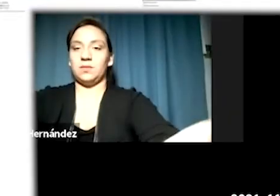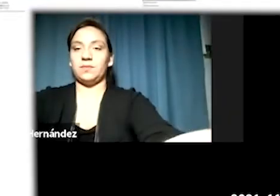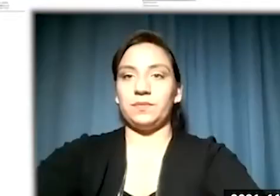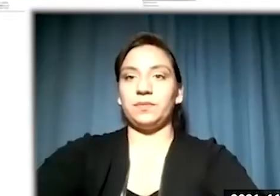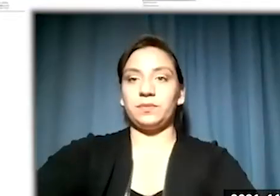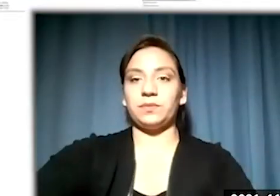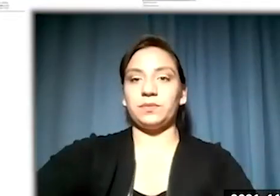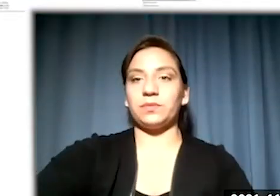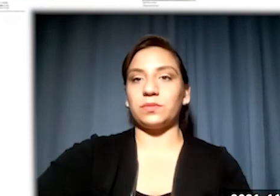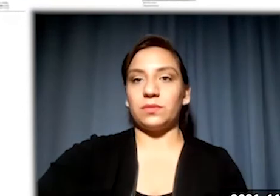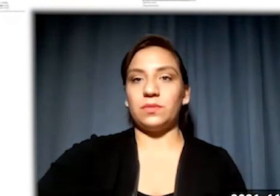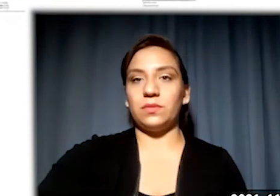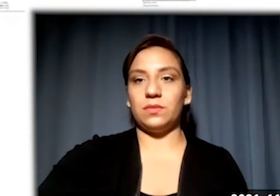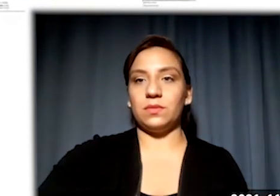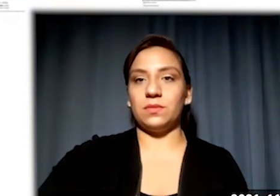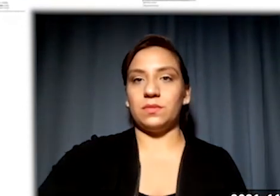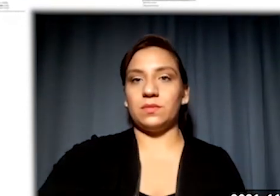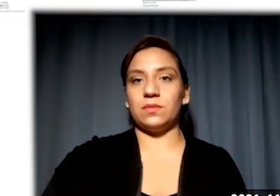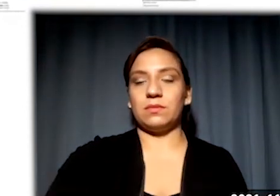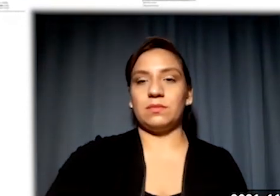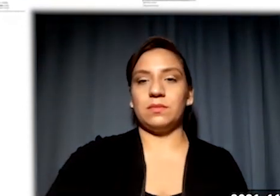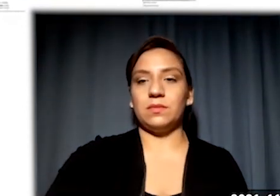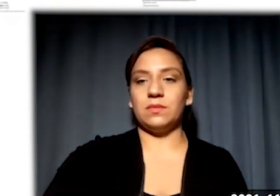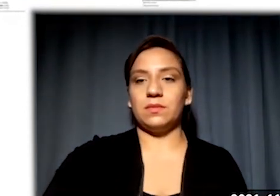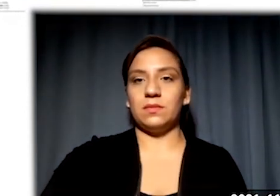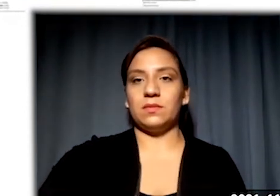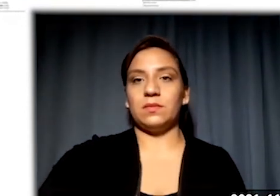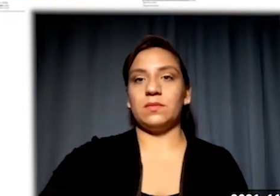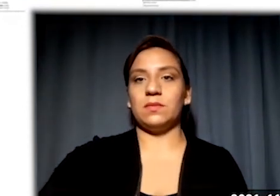The director of the Museum of San Juan, Luis Moisés Pérez,